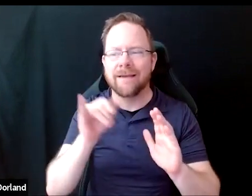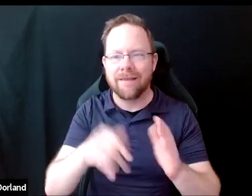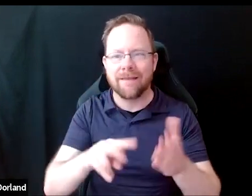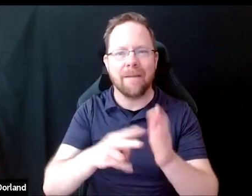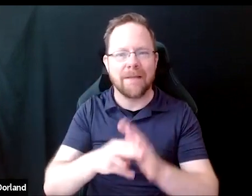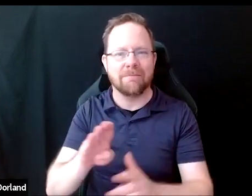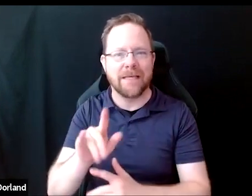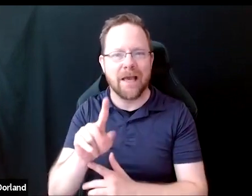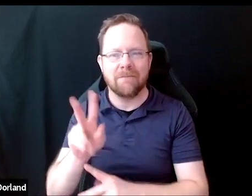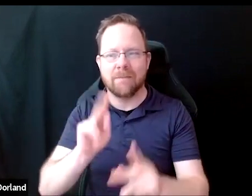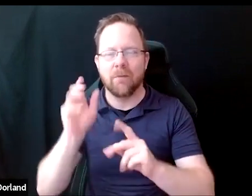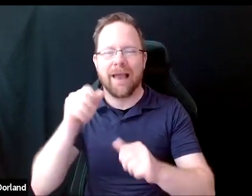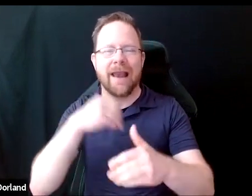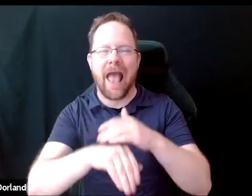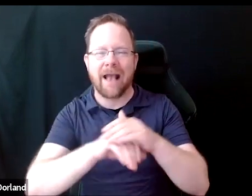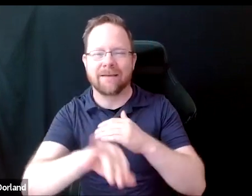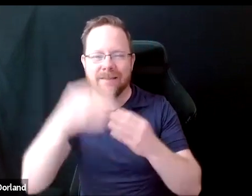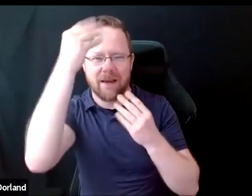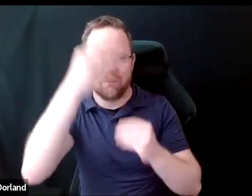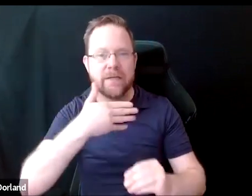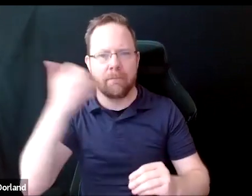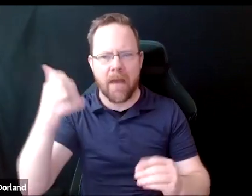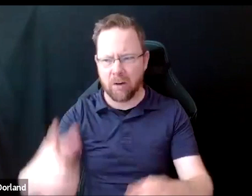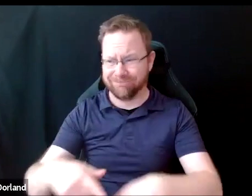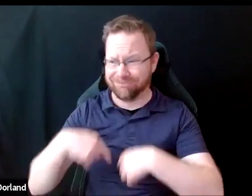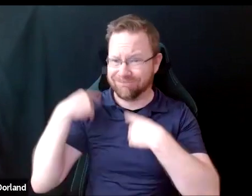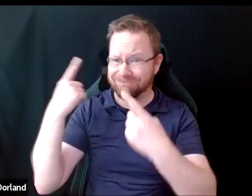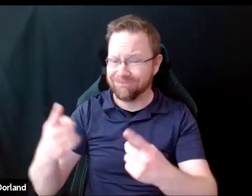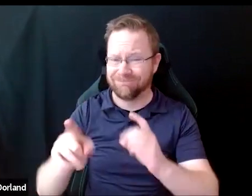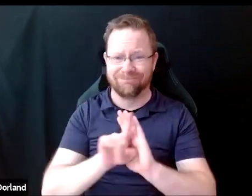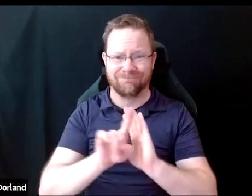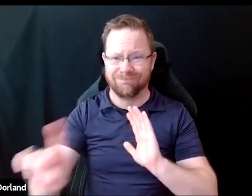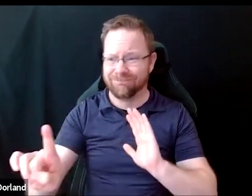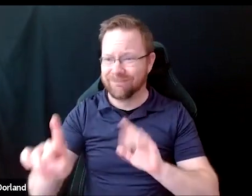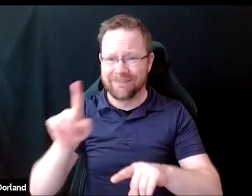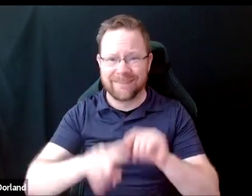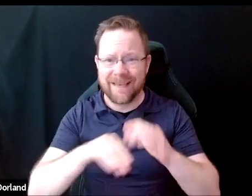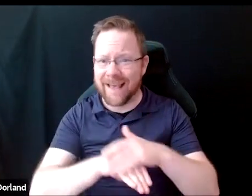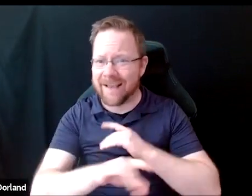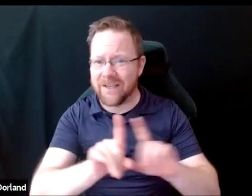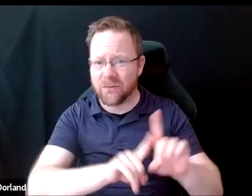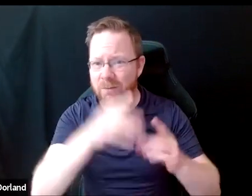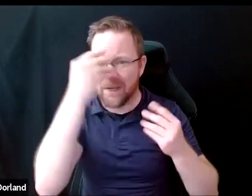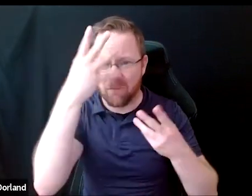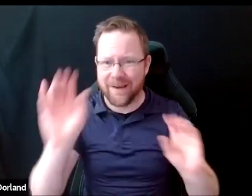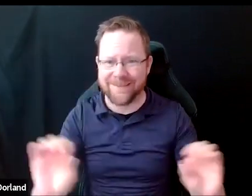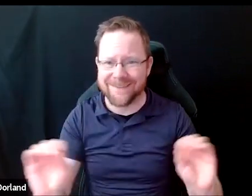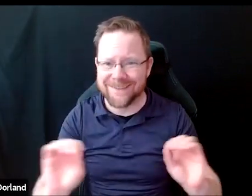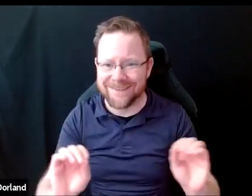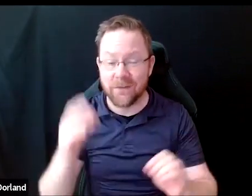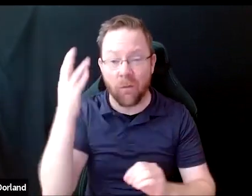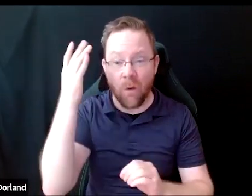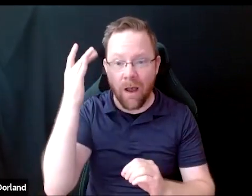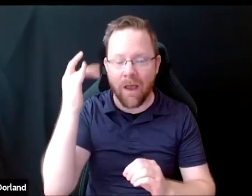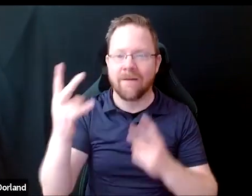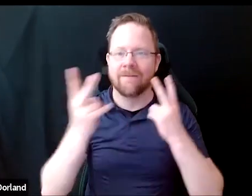low vision people, a community that is historically been rather excluded from astronomy outreach due to the predominance